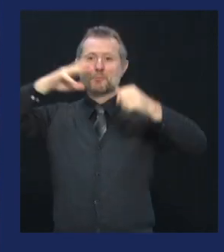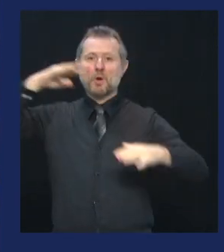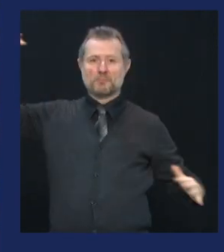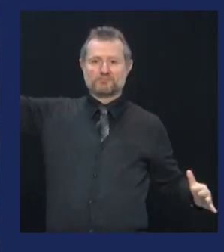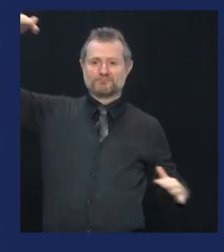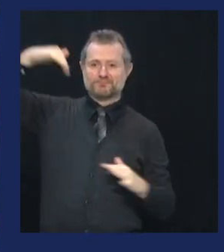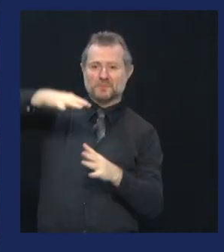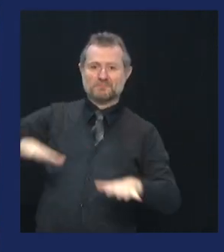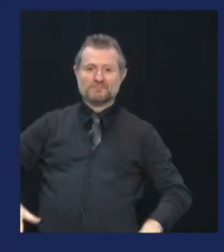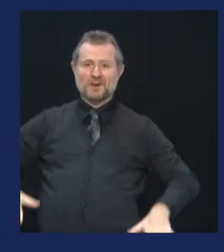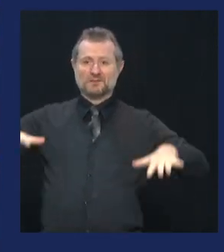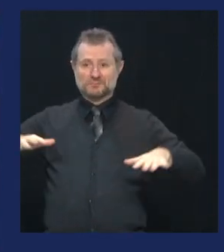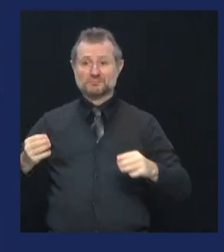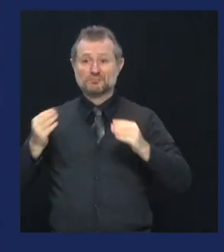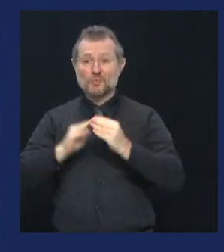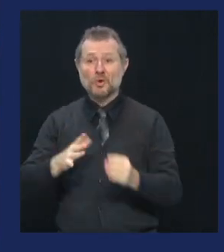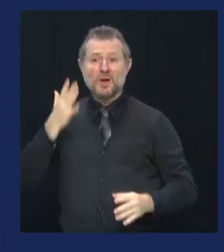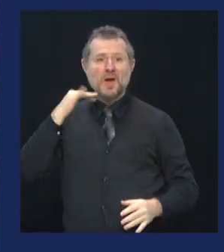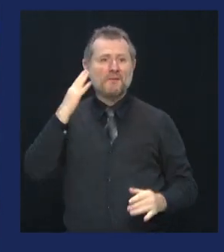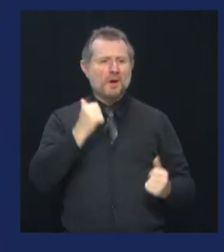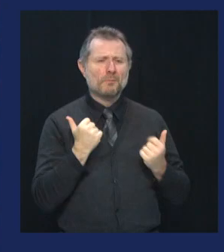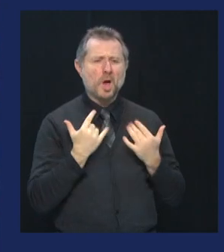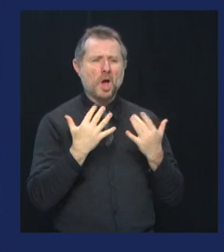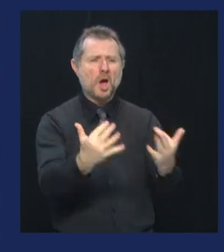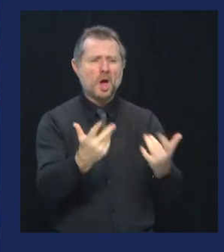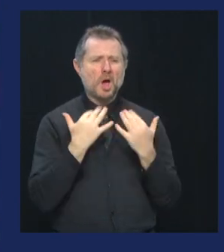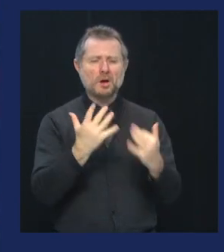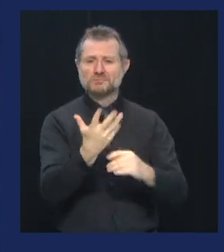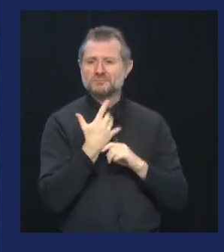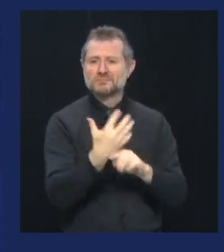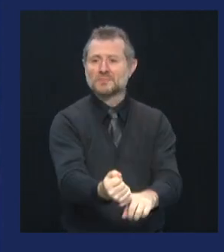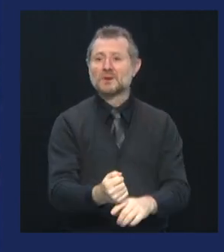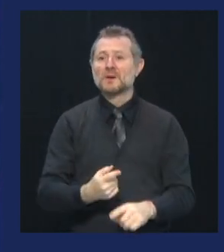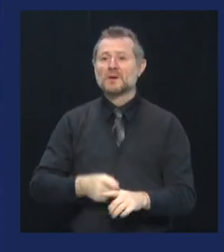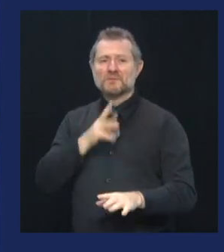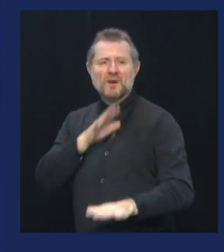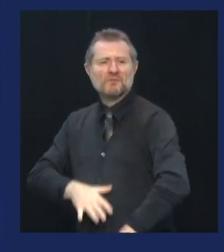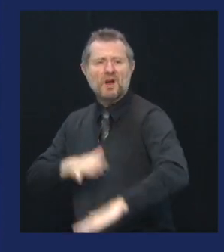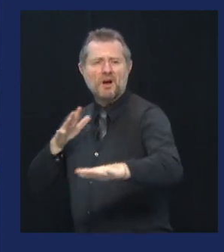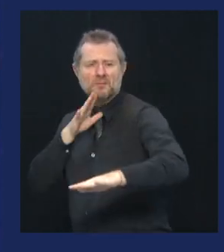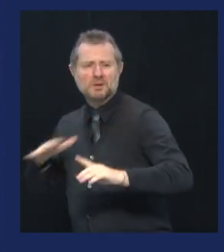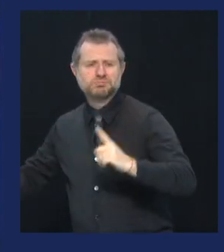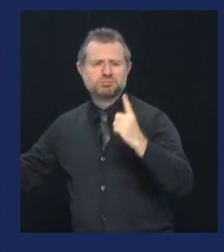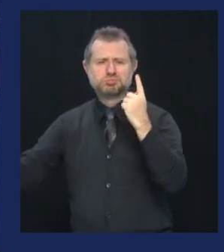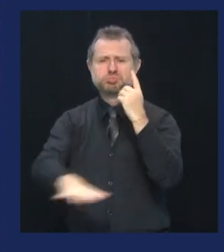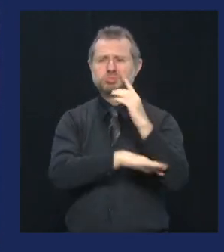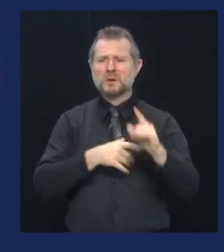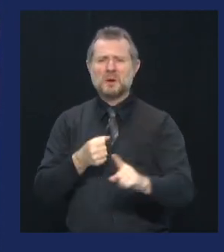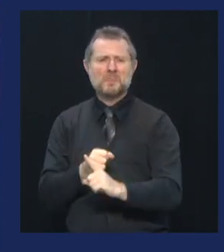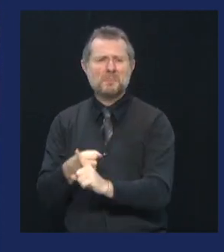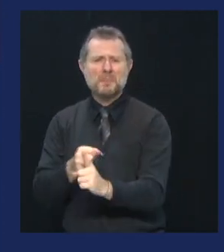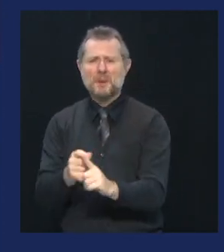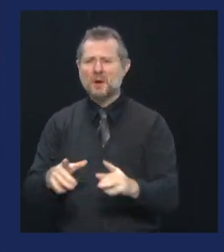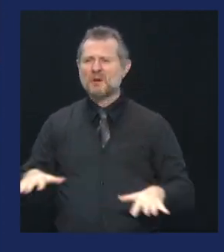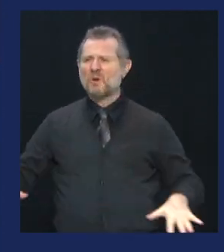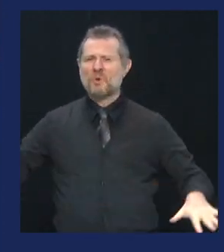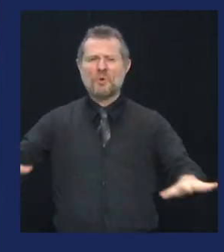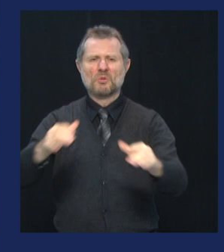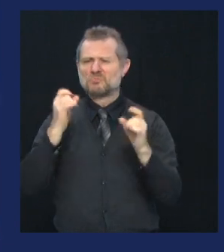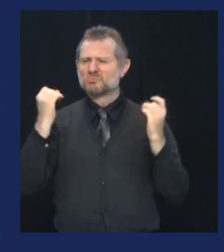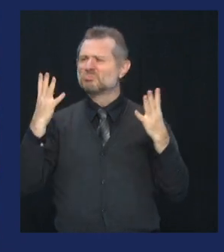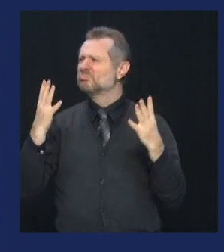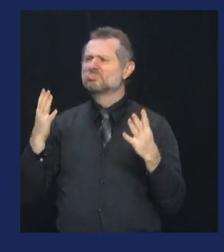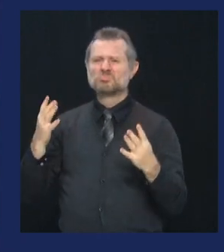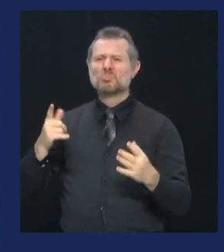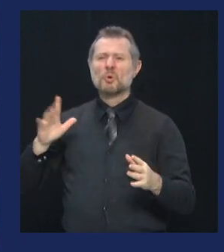flooding. We have a once-in-100-year storm happening twice a year. 2020 was tied as the hottest